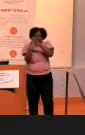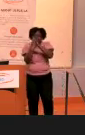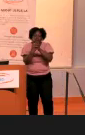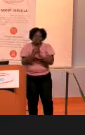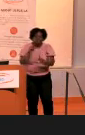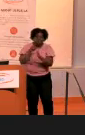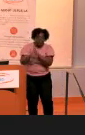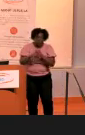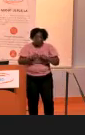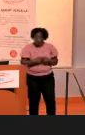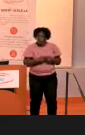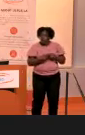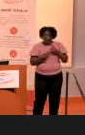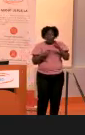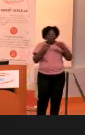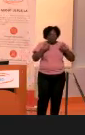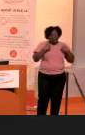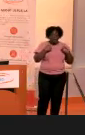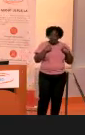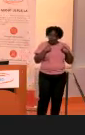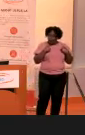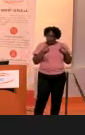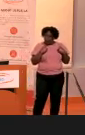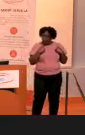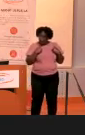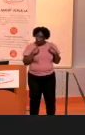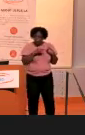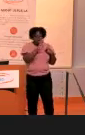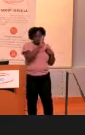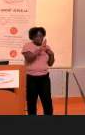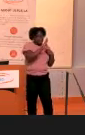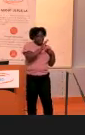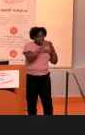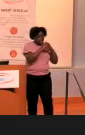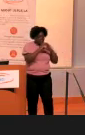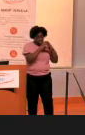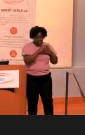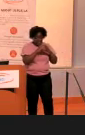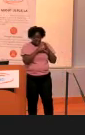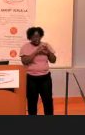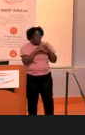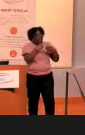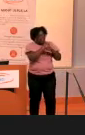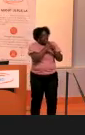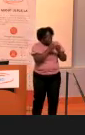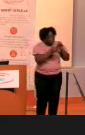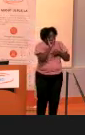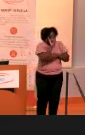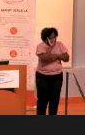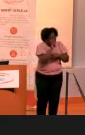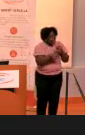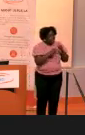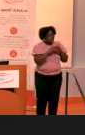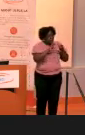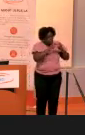particular molecules. We also have B cells that we know are specialized in making these proteins antibodies, which have